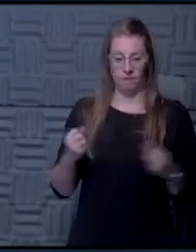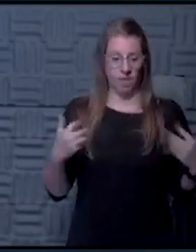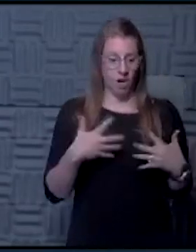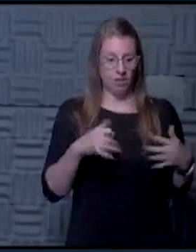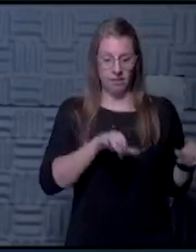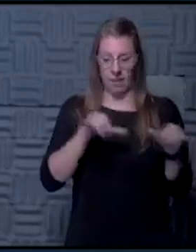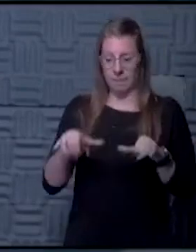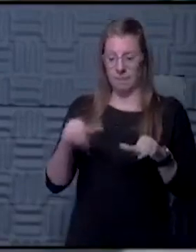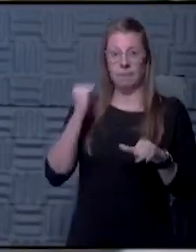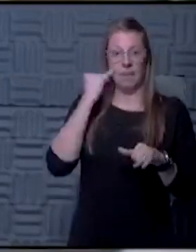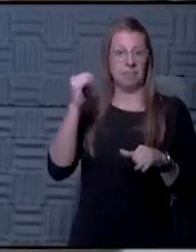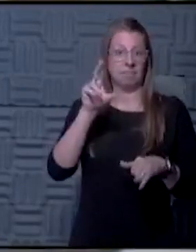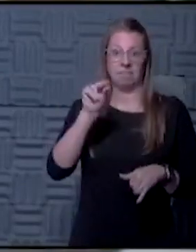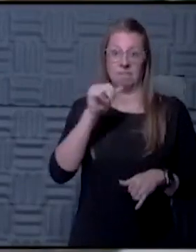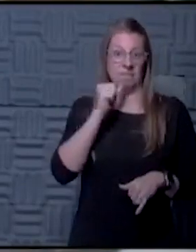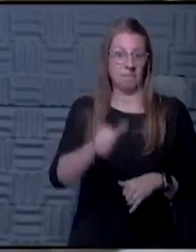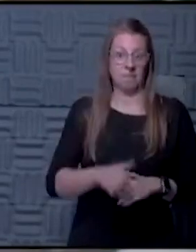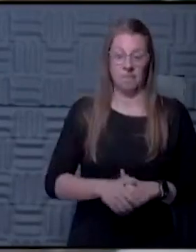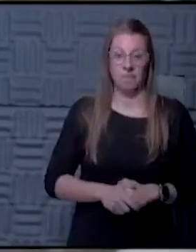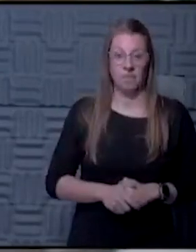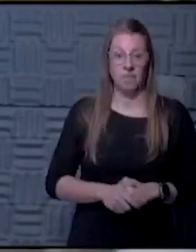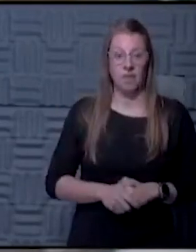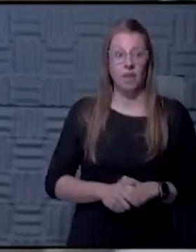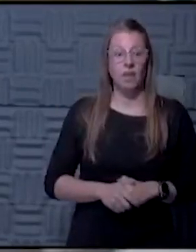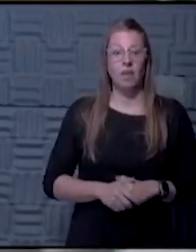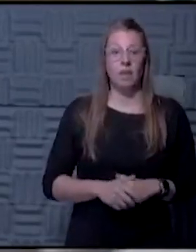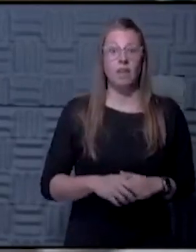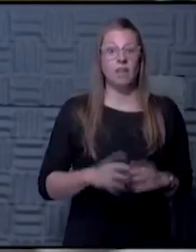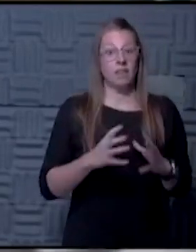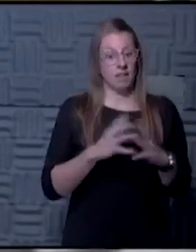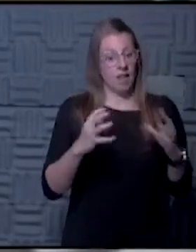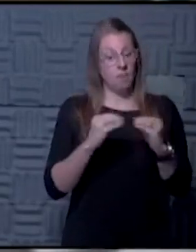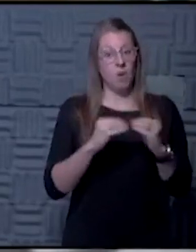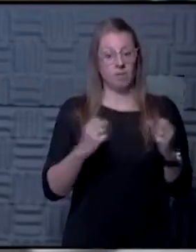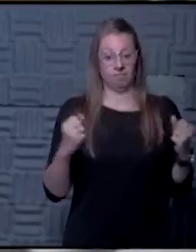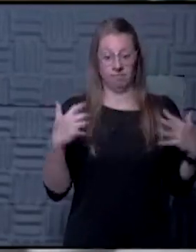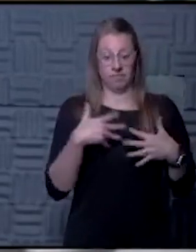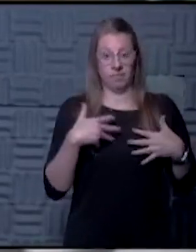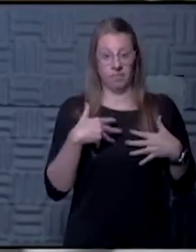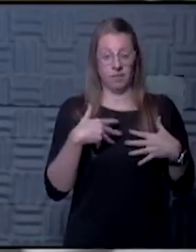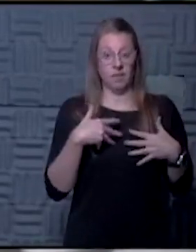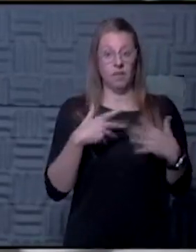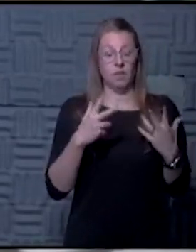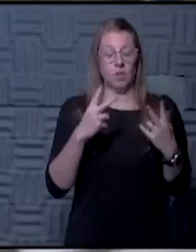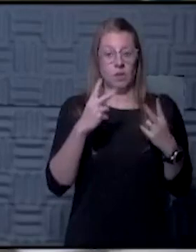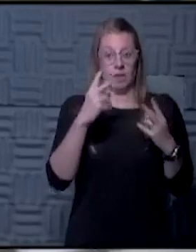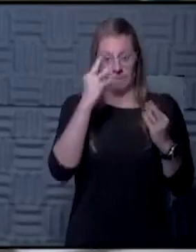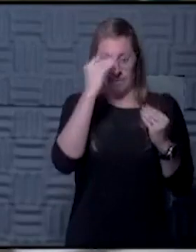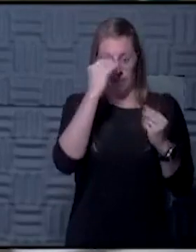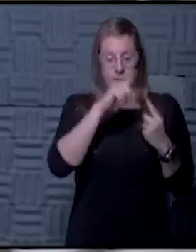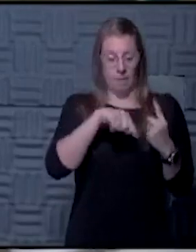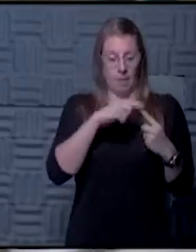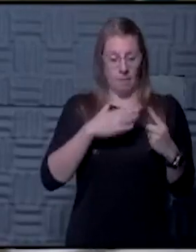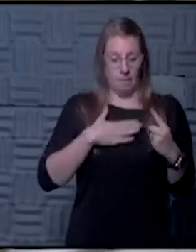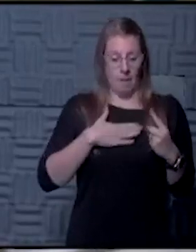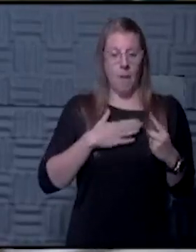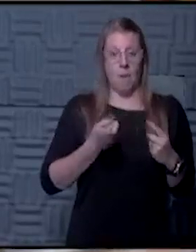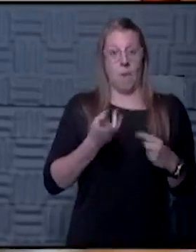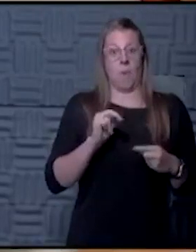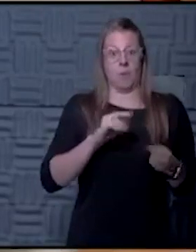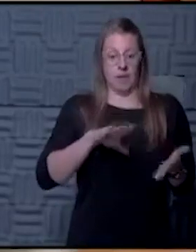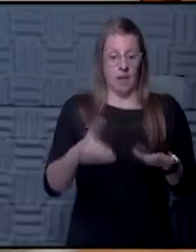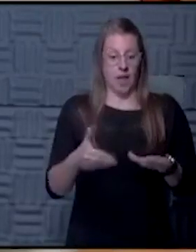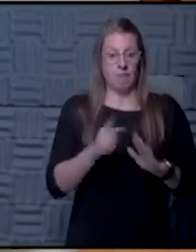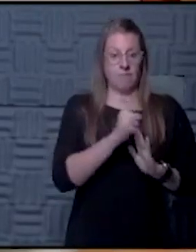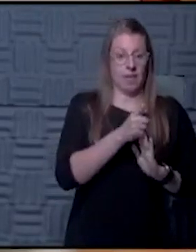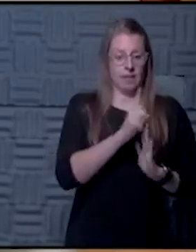fearful. It's a lot more frightening to stare down your own mortality in minutes and hours